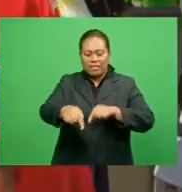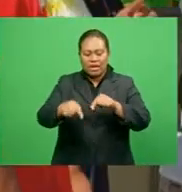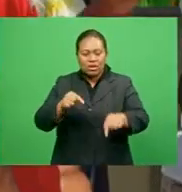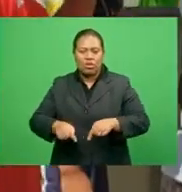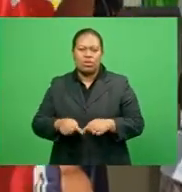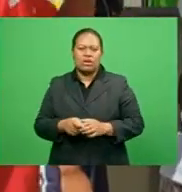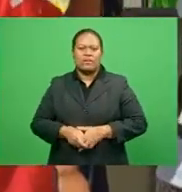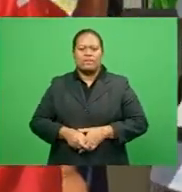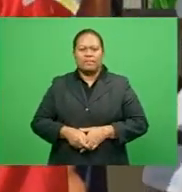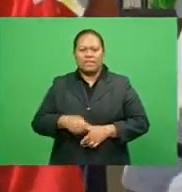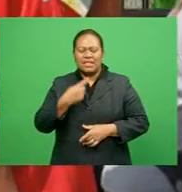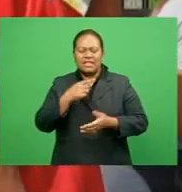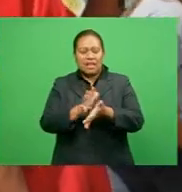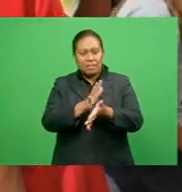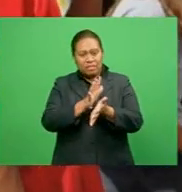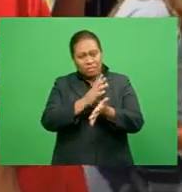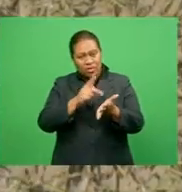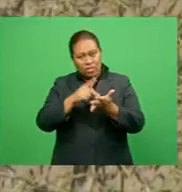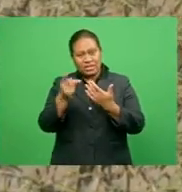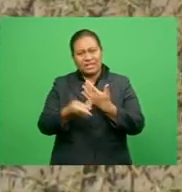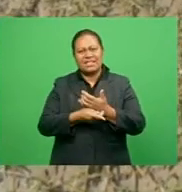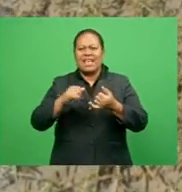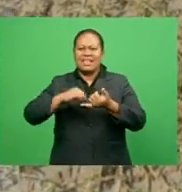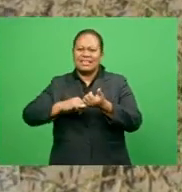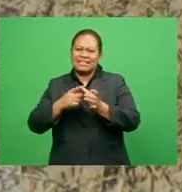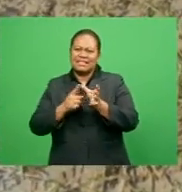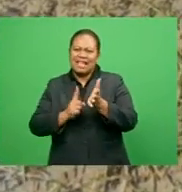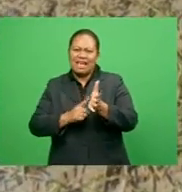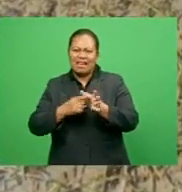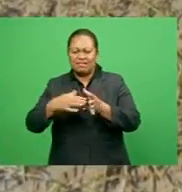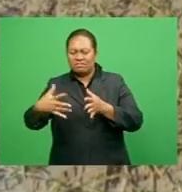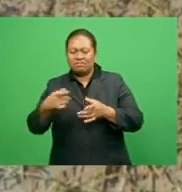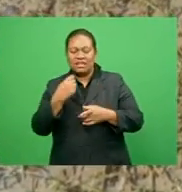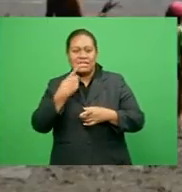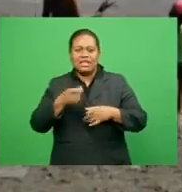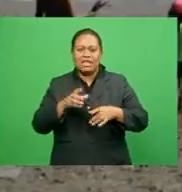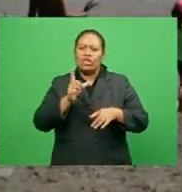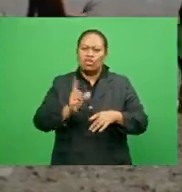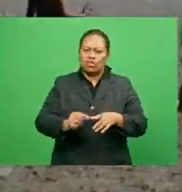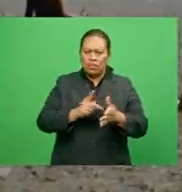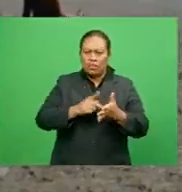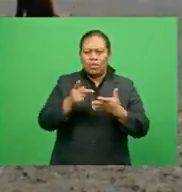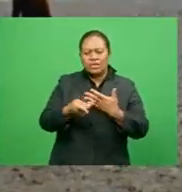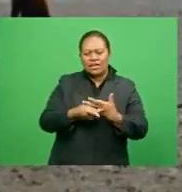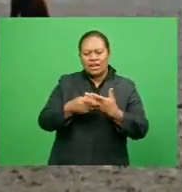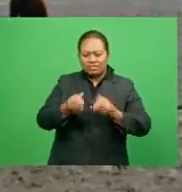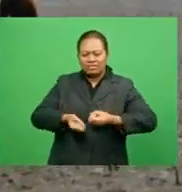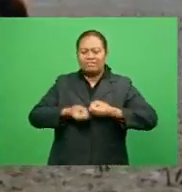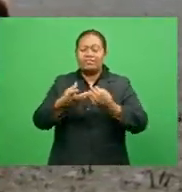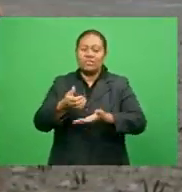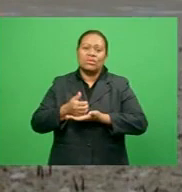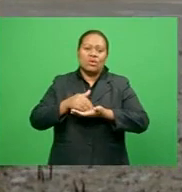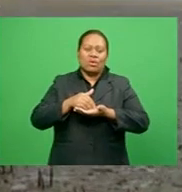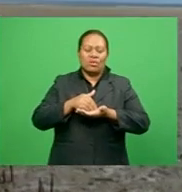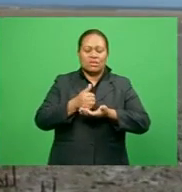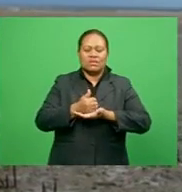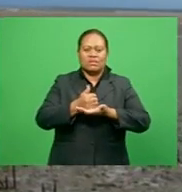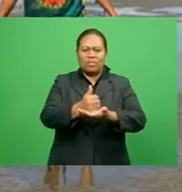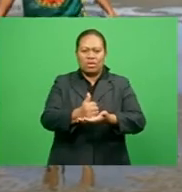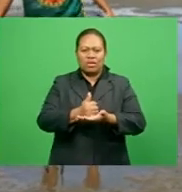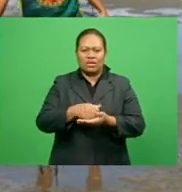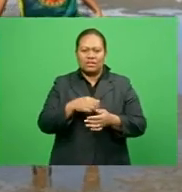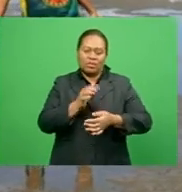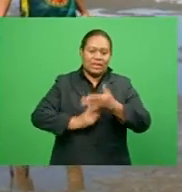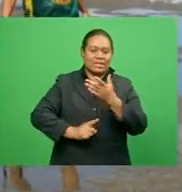the Happy Mangroves Project, Salanieta Koro, says she set up the project in an effort to help address climate change issues around the